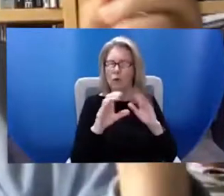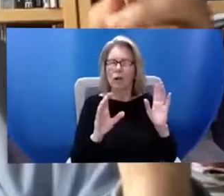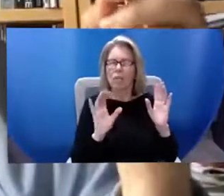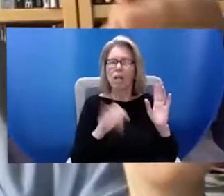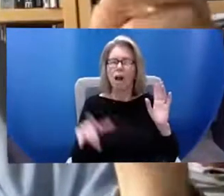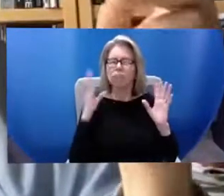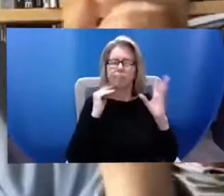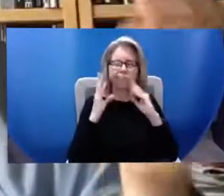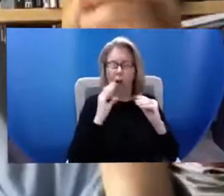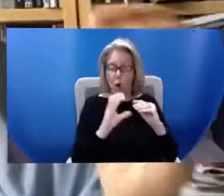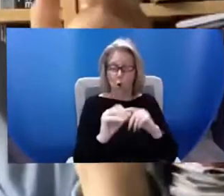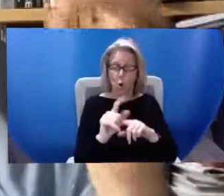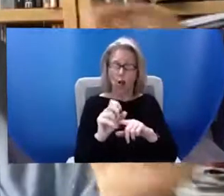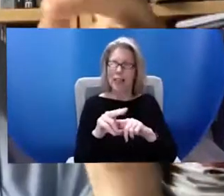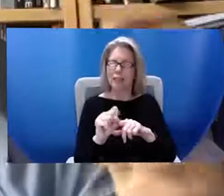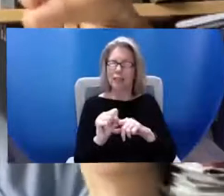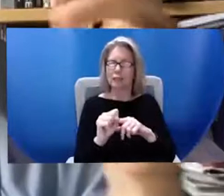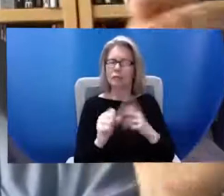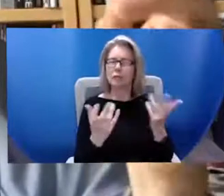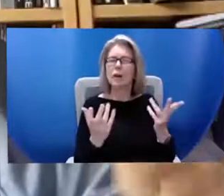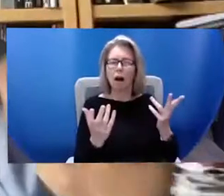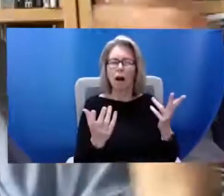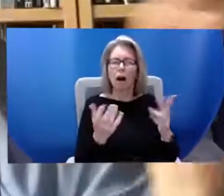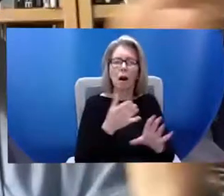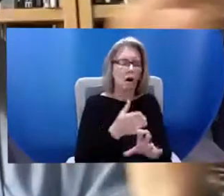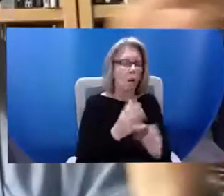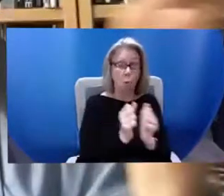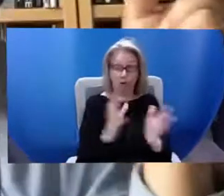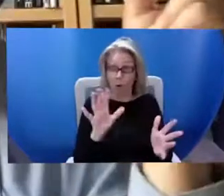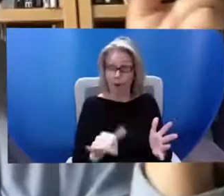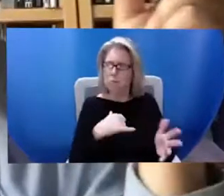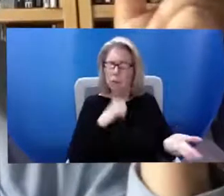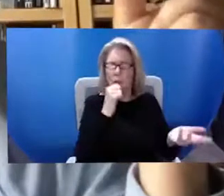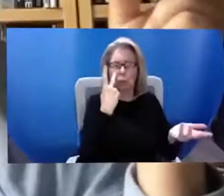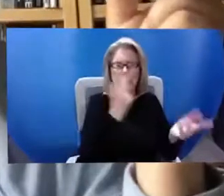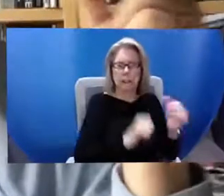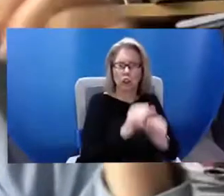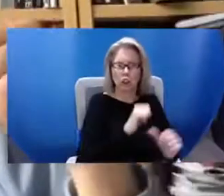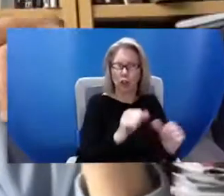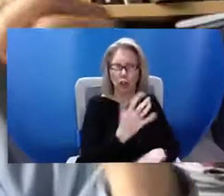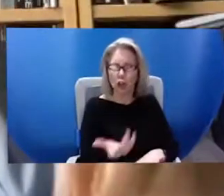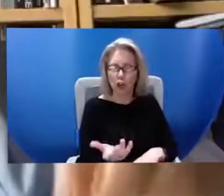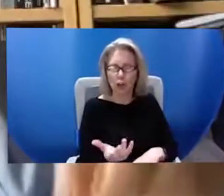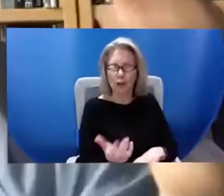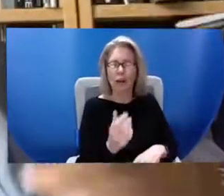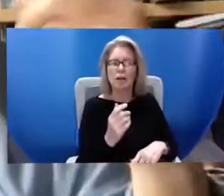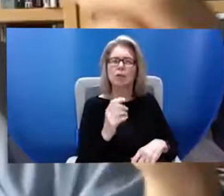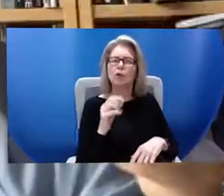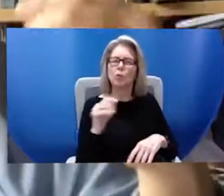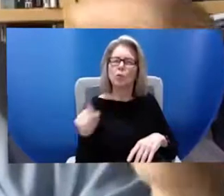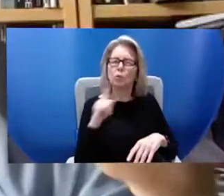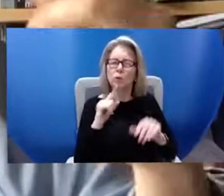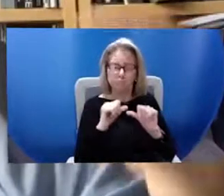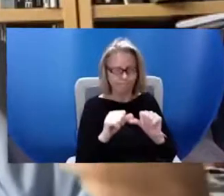very different, because very difficult, because we don't see each other, we don't recognize each other's differences. And so she was